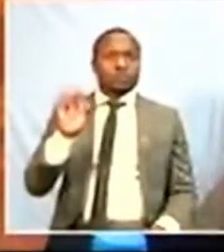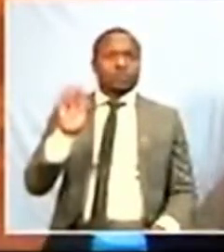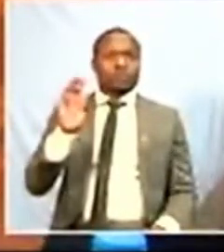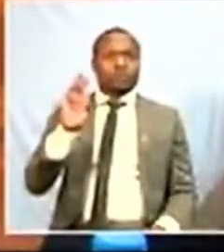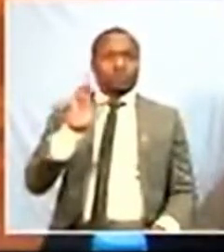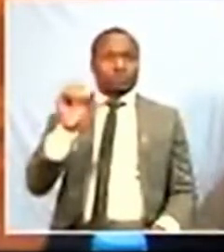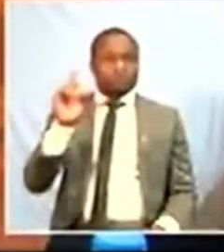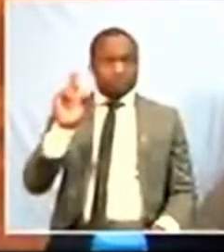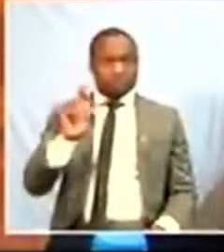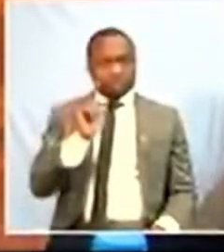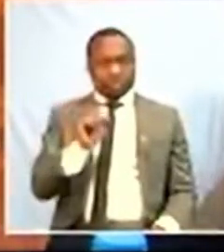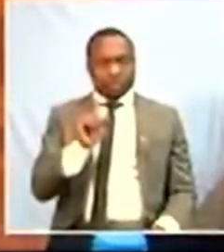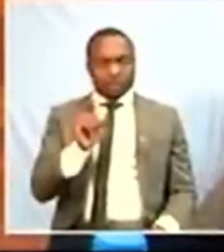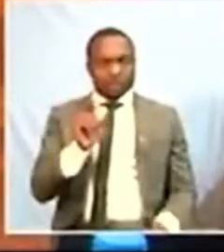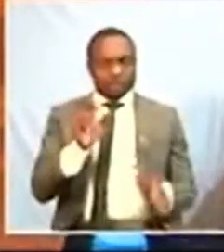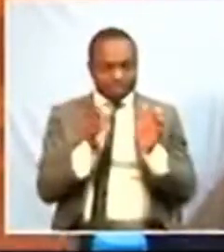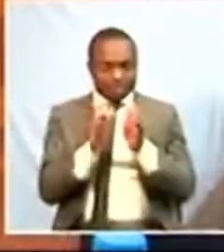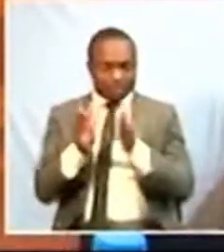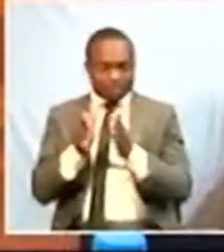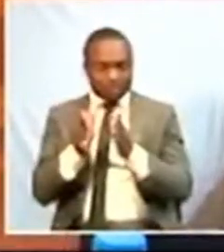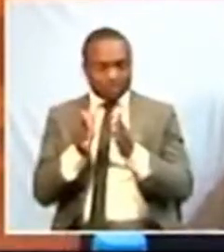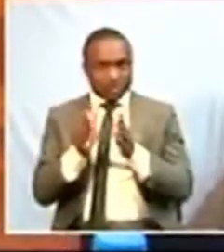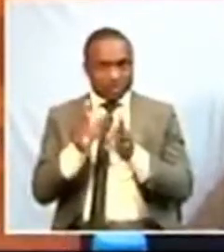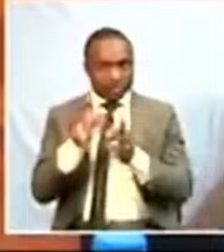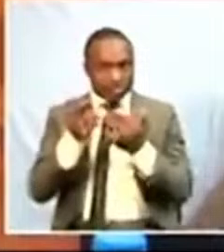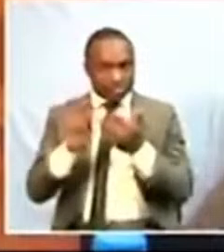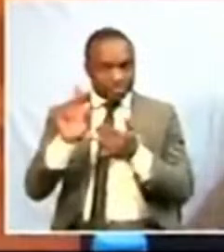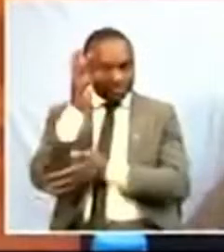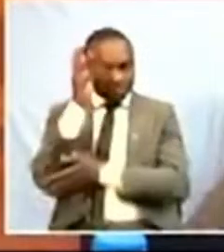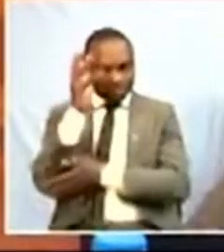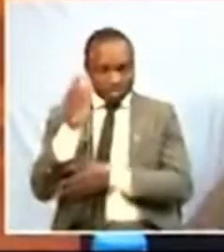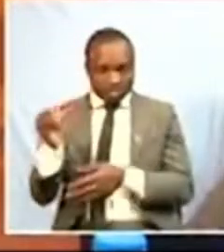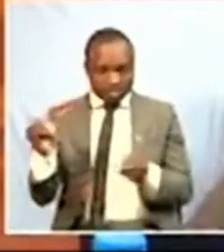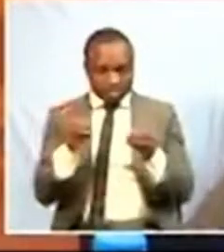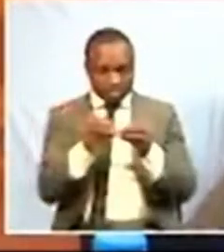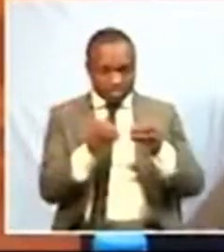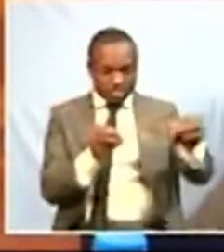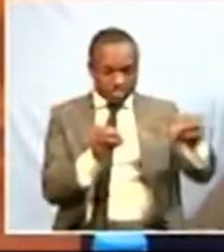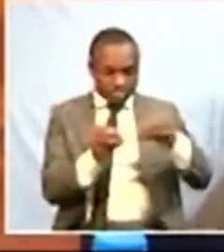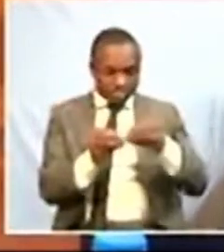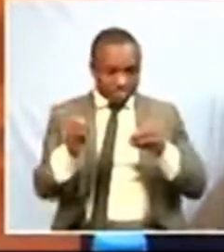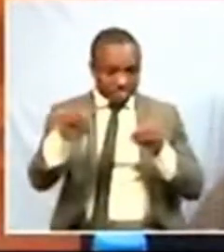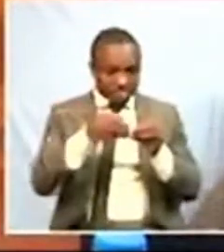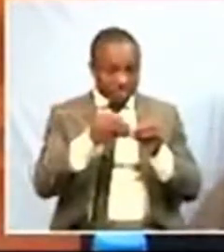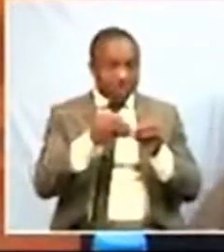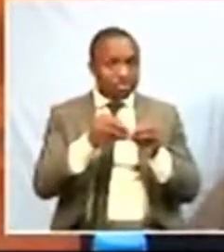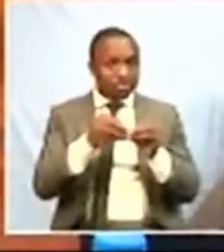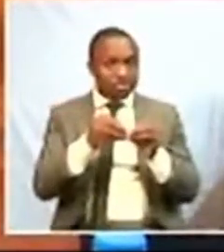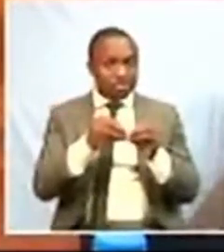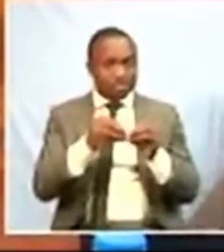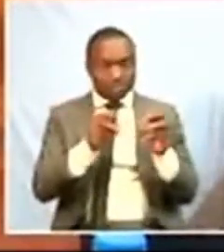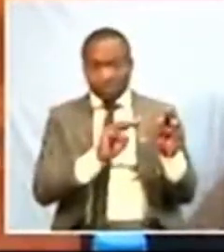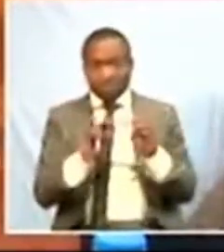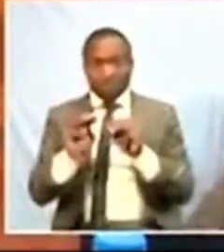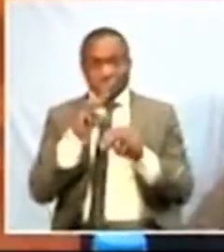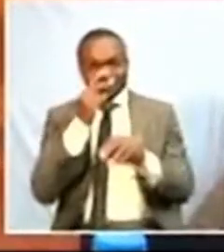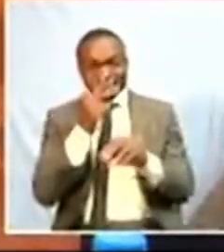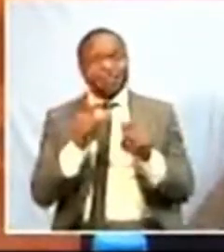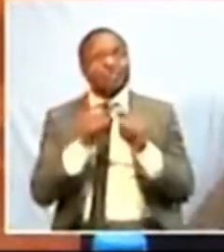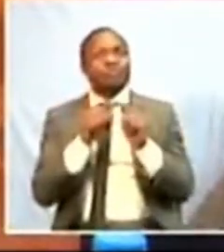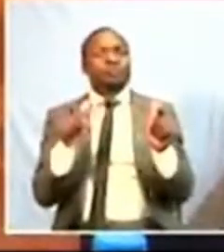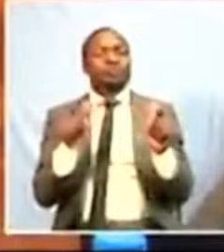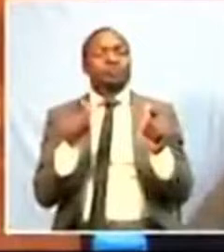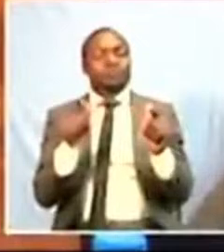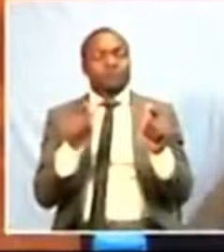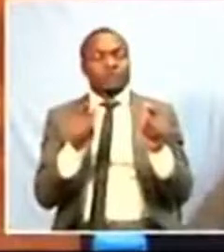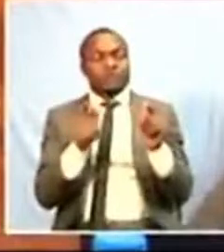are pieces of wood put together. So any movement, you will see a very big crack on the middle of it, which you will not